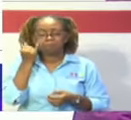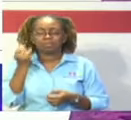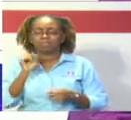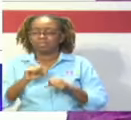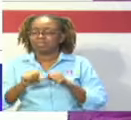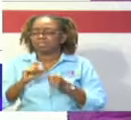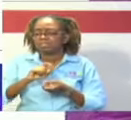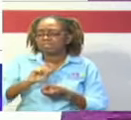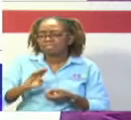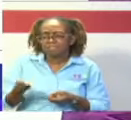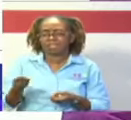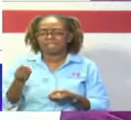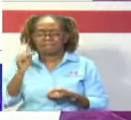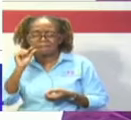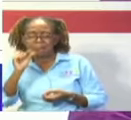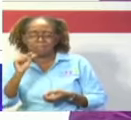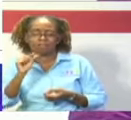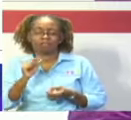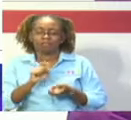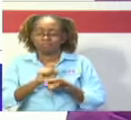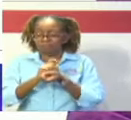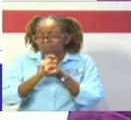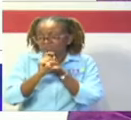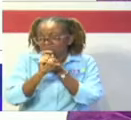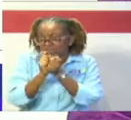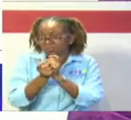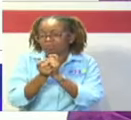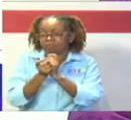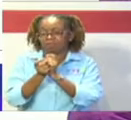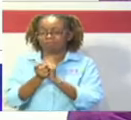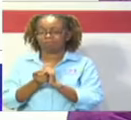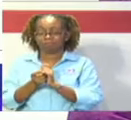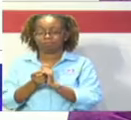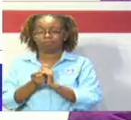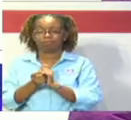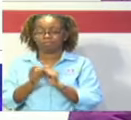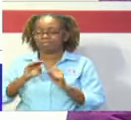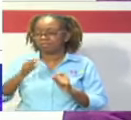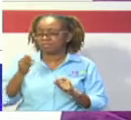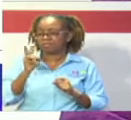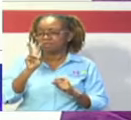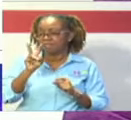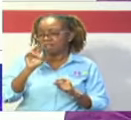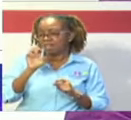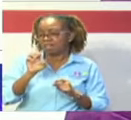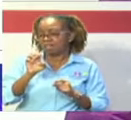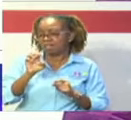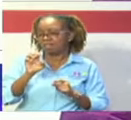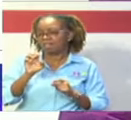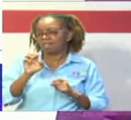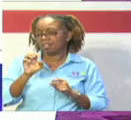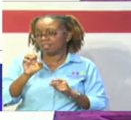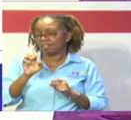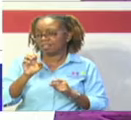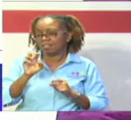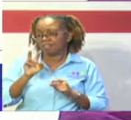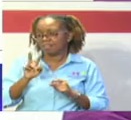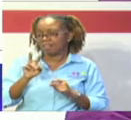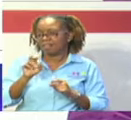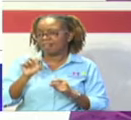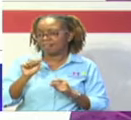virus. And these sort of different versions are referred to as variants of the original virus. Now,